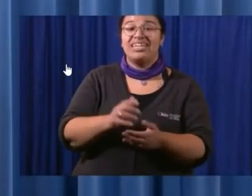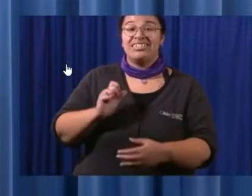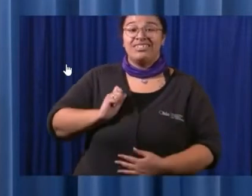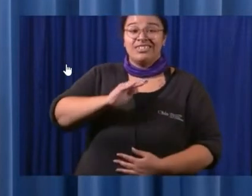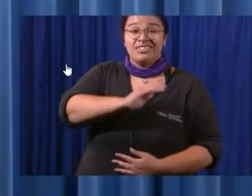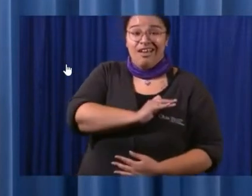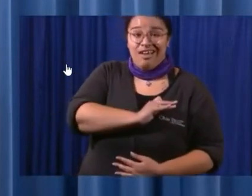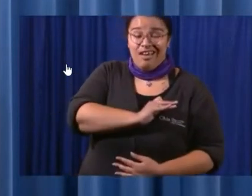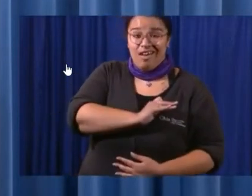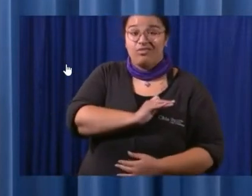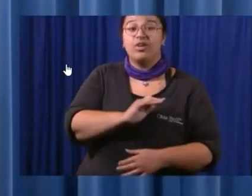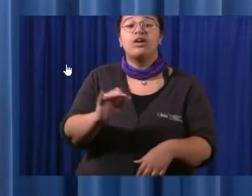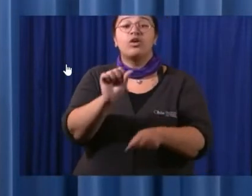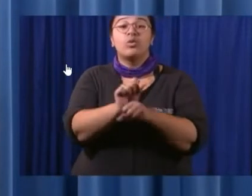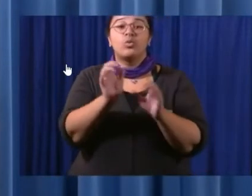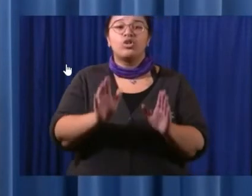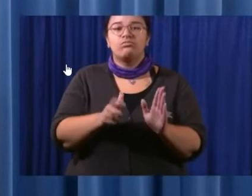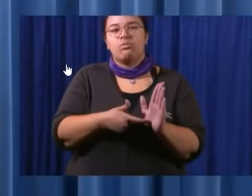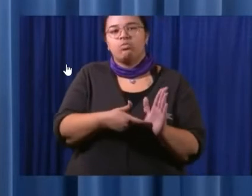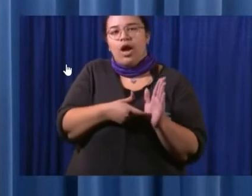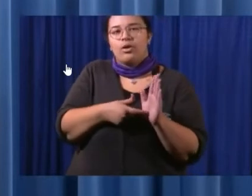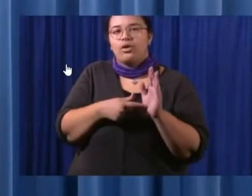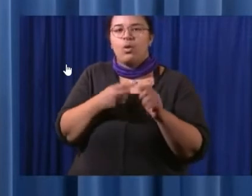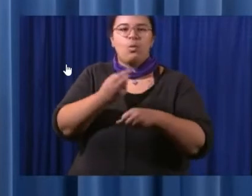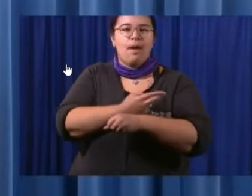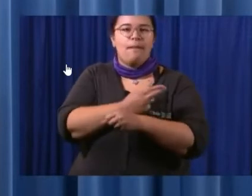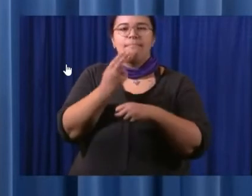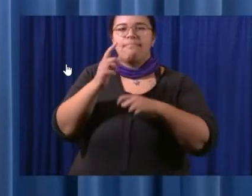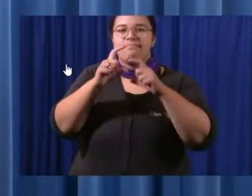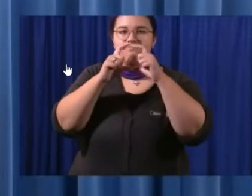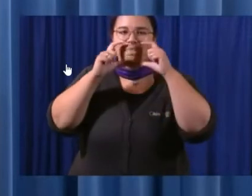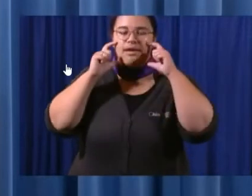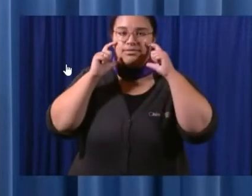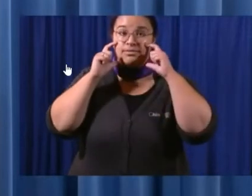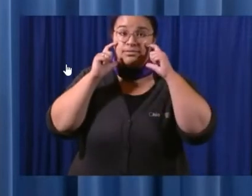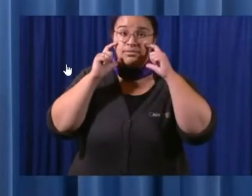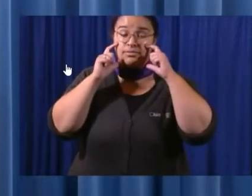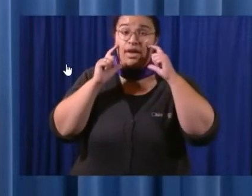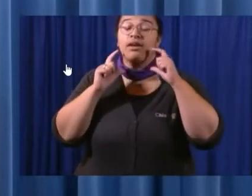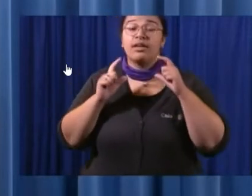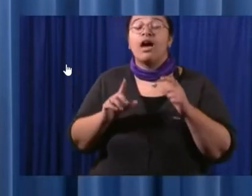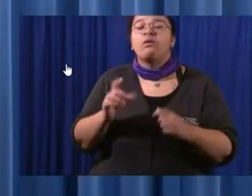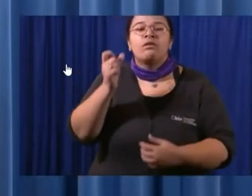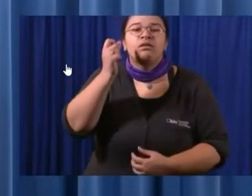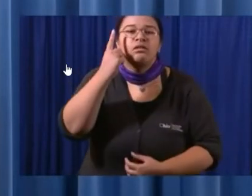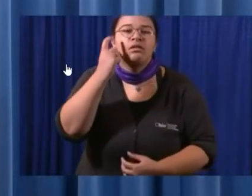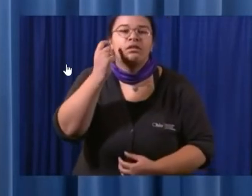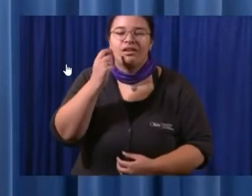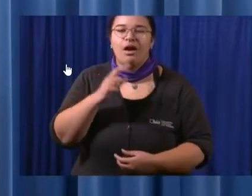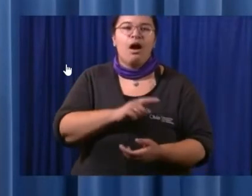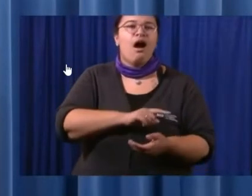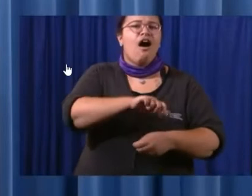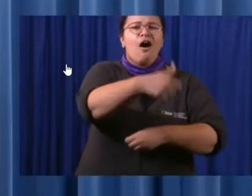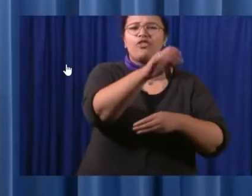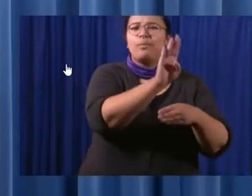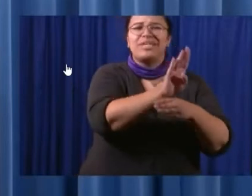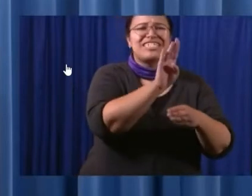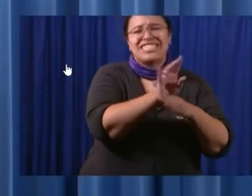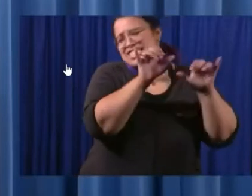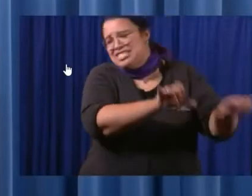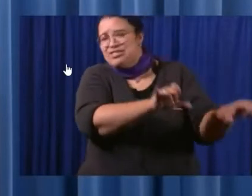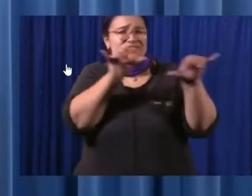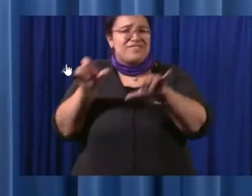a mask. That's consistent with what we've done in other sectors across the economy. The rest of it is, this is what we